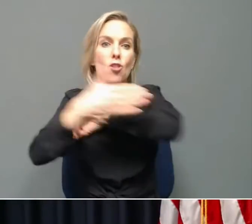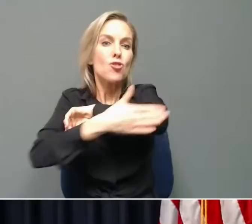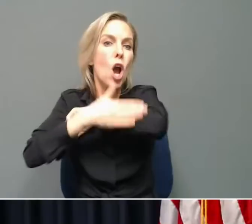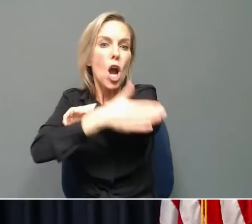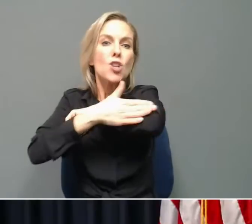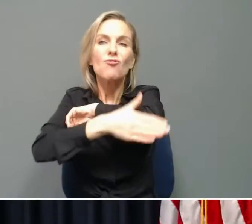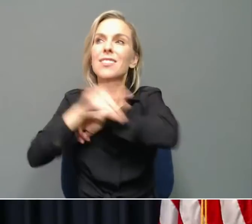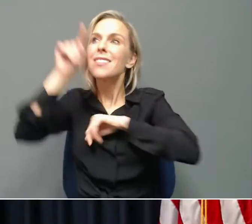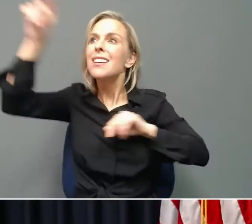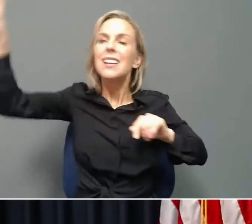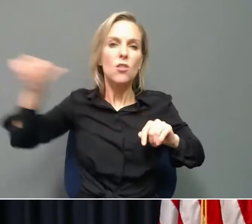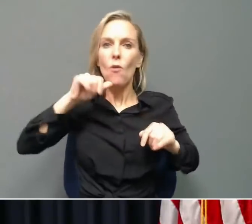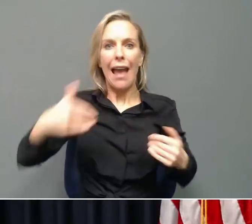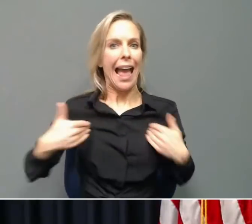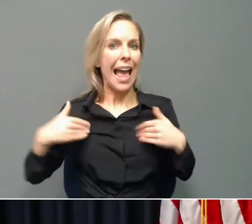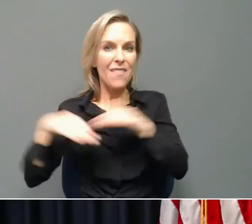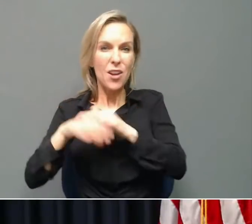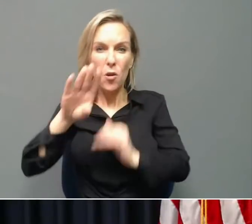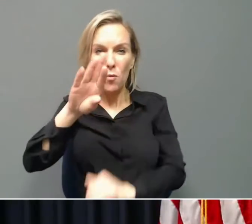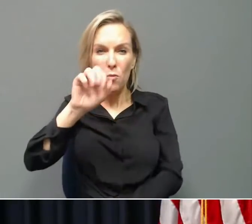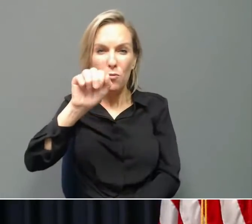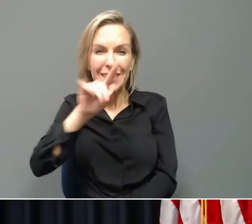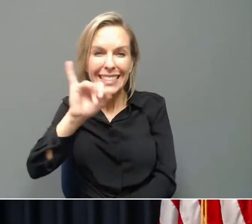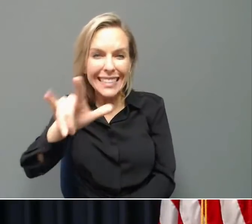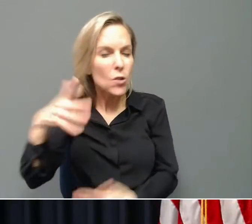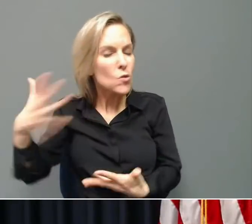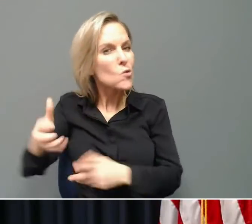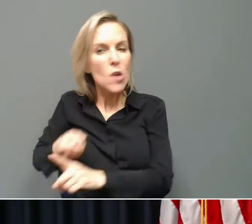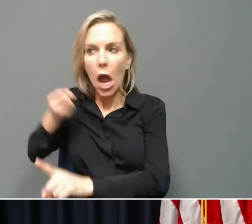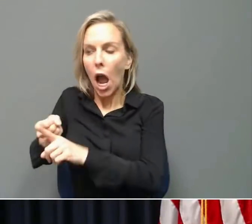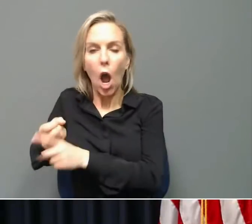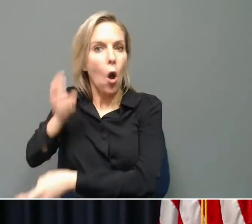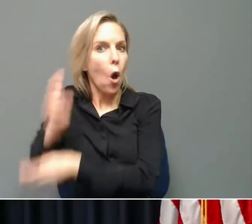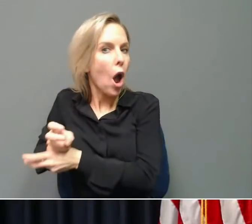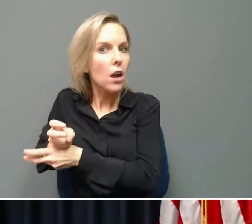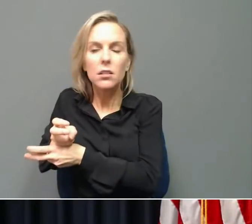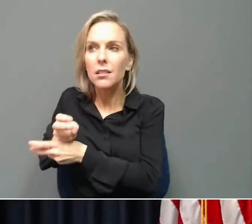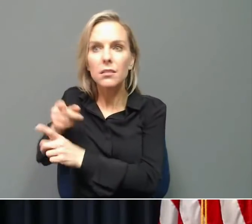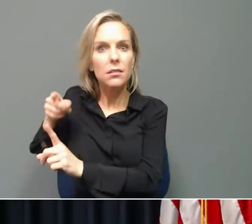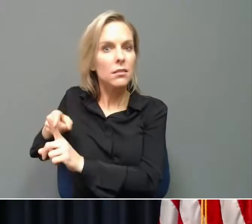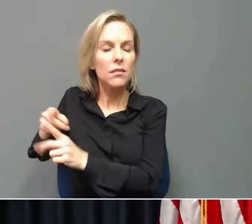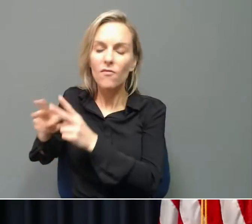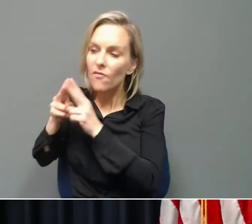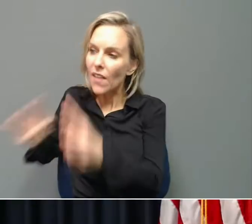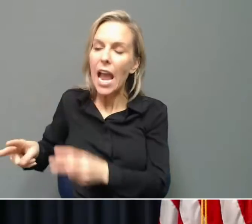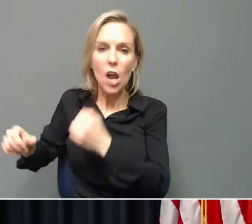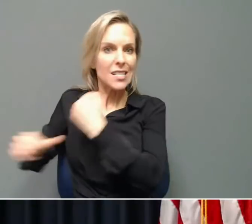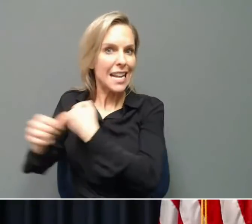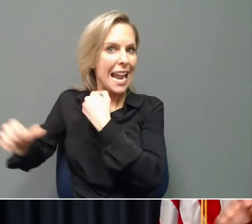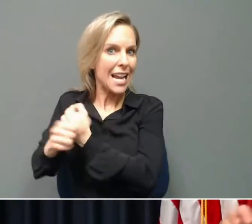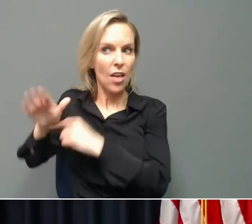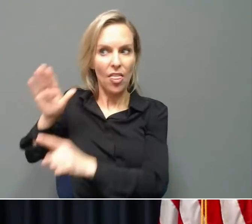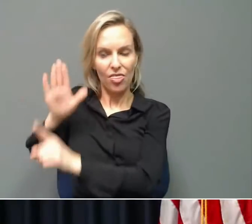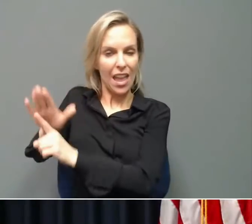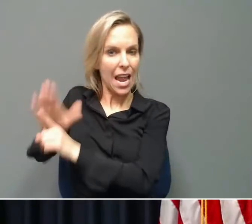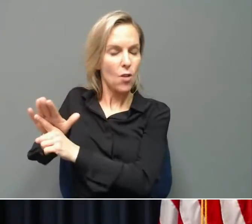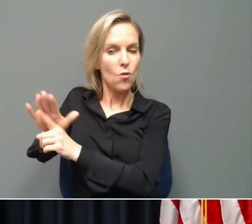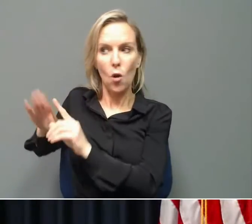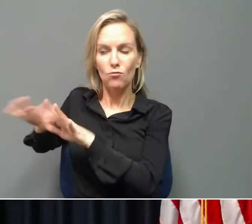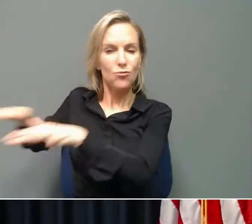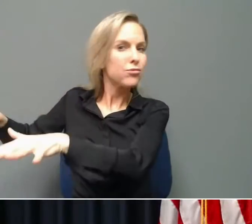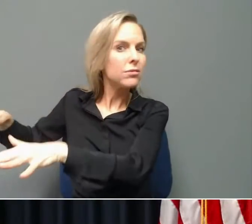do. Brazil is getting hammered very hard, and its variant is very dangerous. And so the worry is that if people